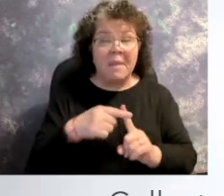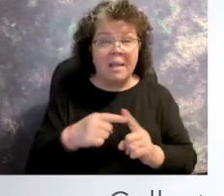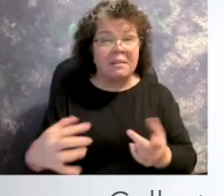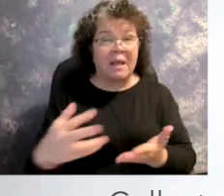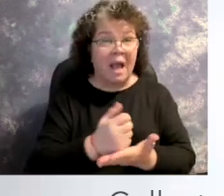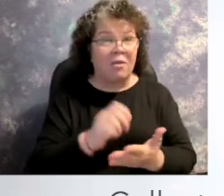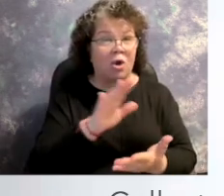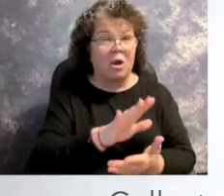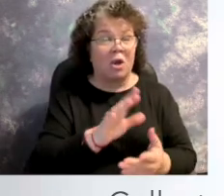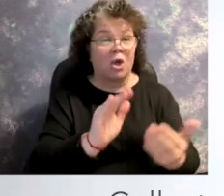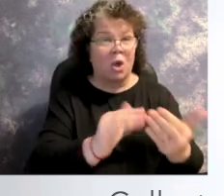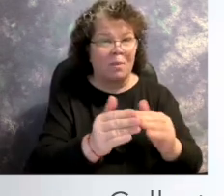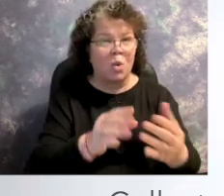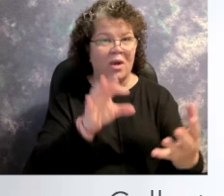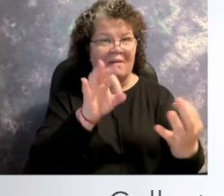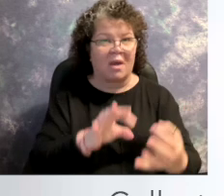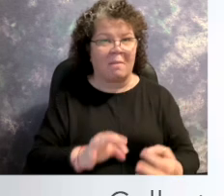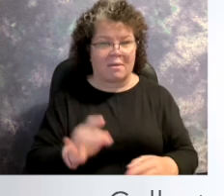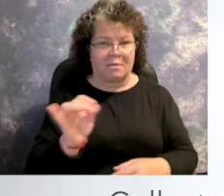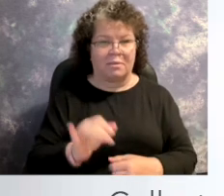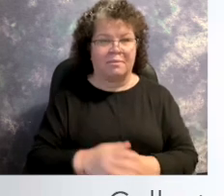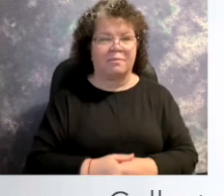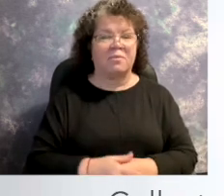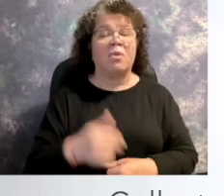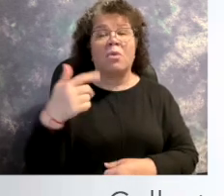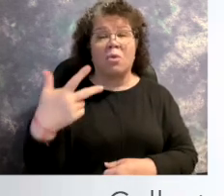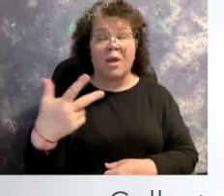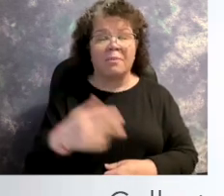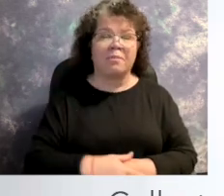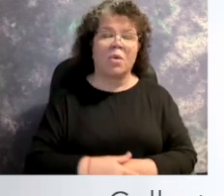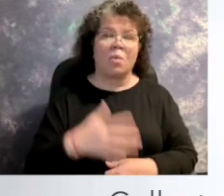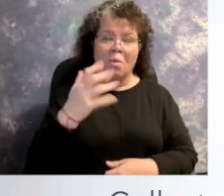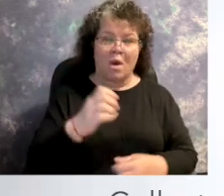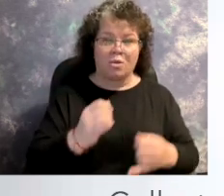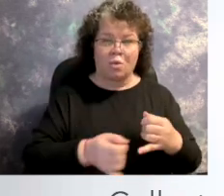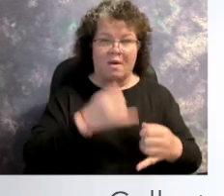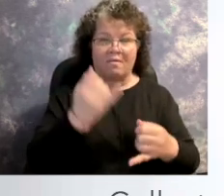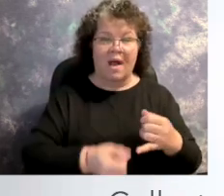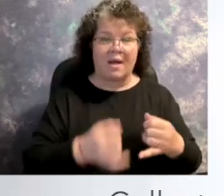learn about their pressing needs and issues. 3, we'll finalize our